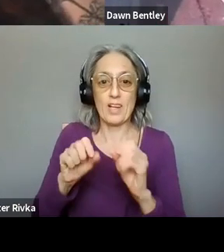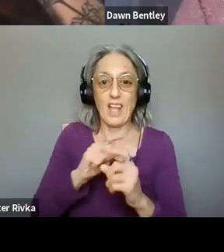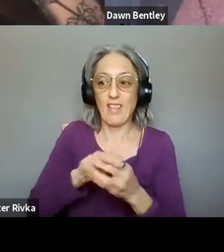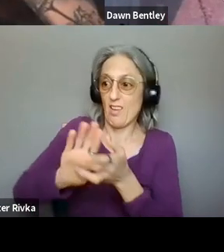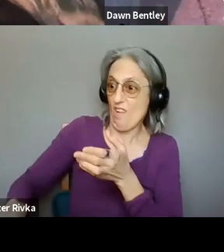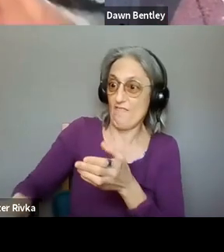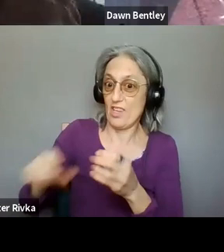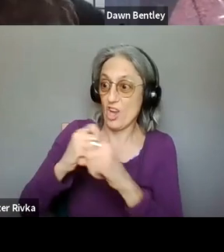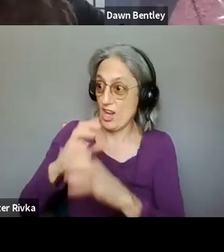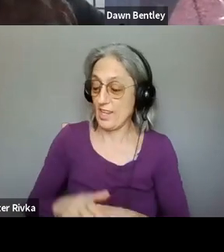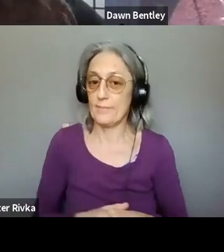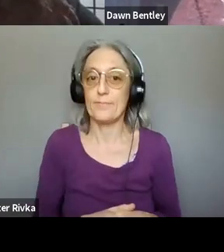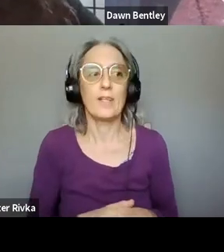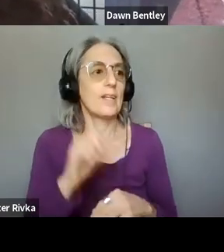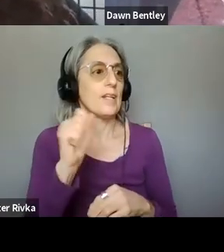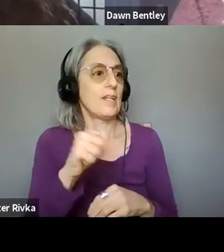so